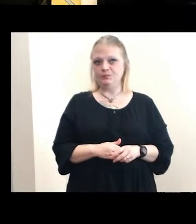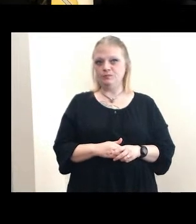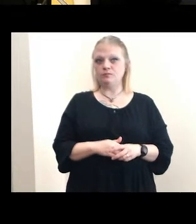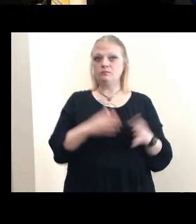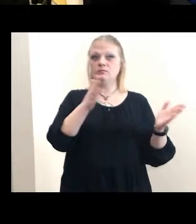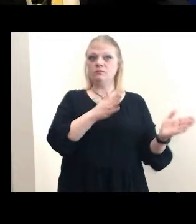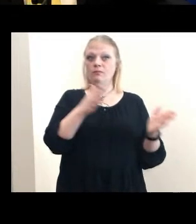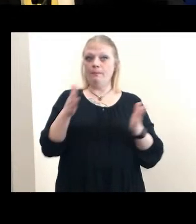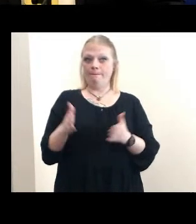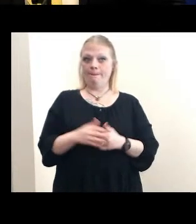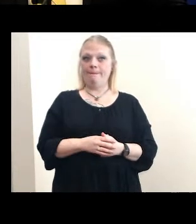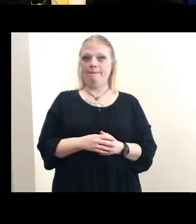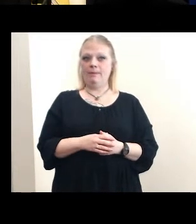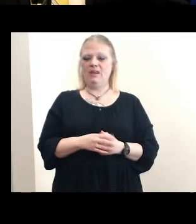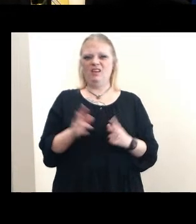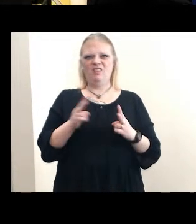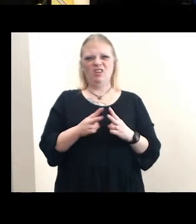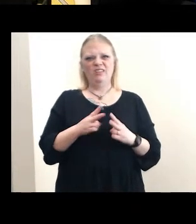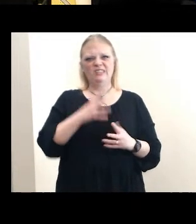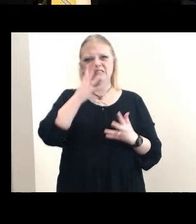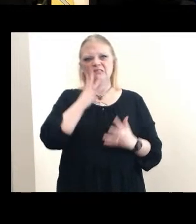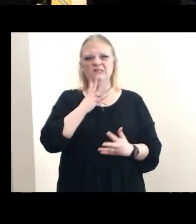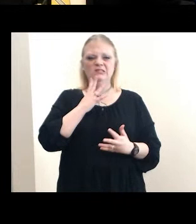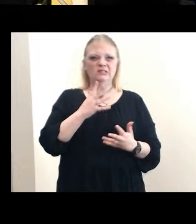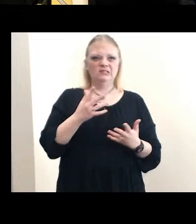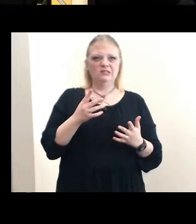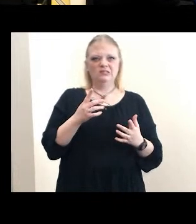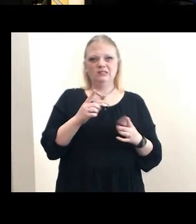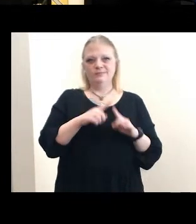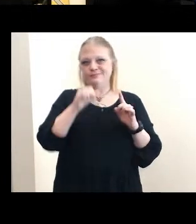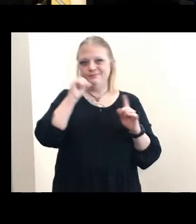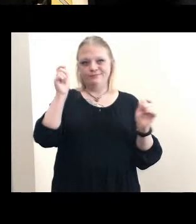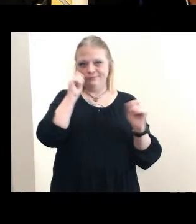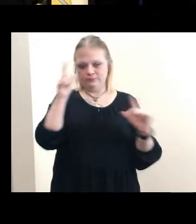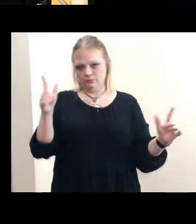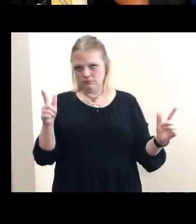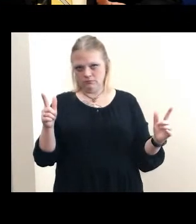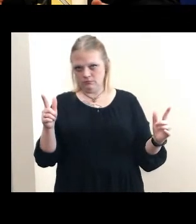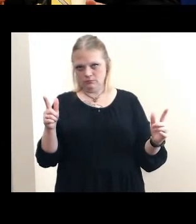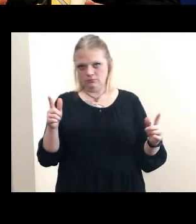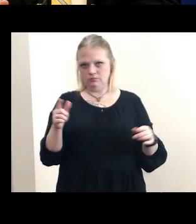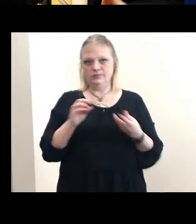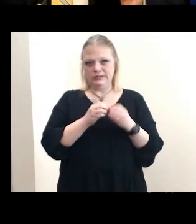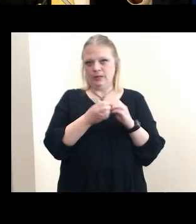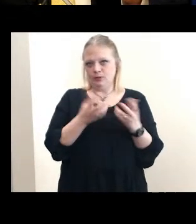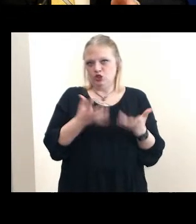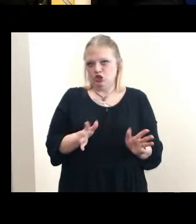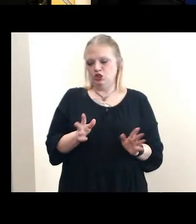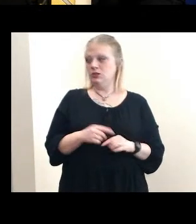go through something that is very disheartening, but it's not totally surprising, and it's numbers we've seen. This is why you see